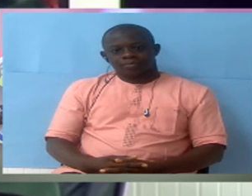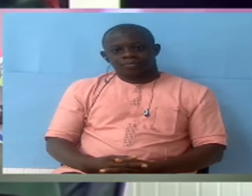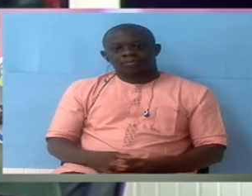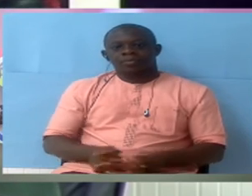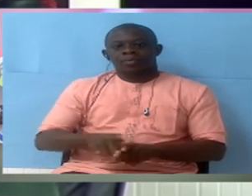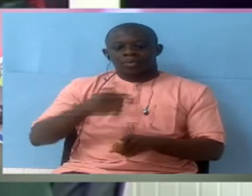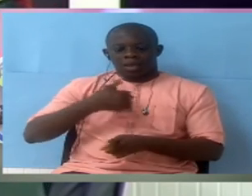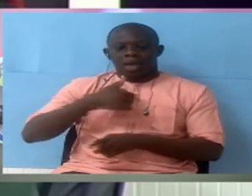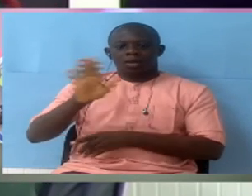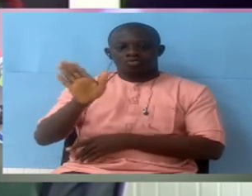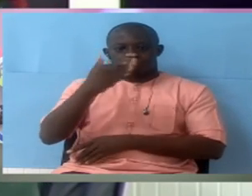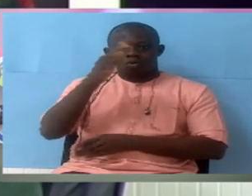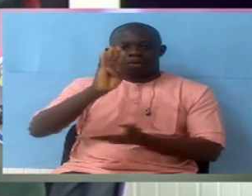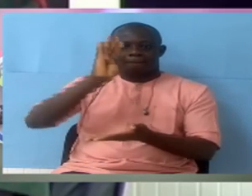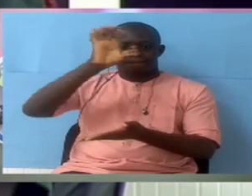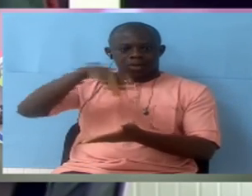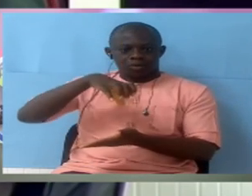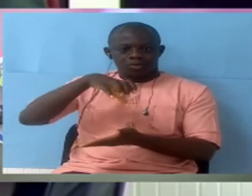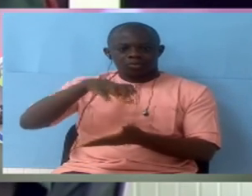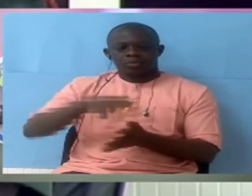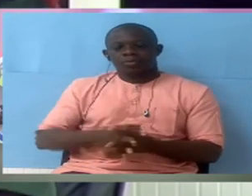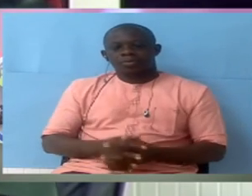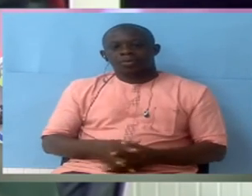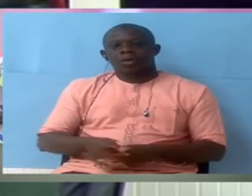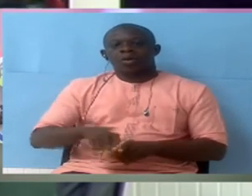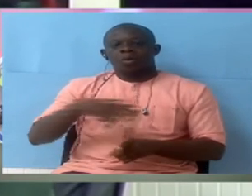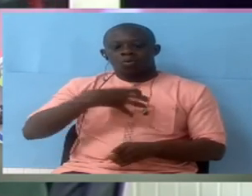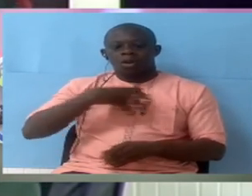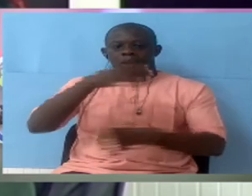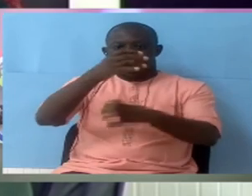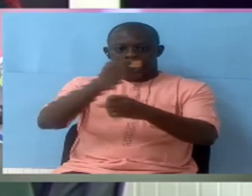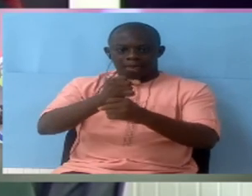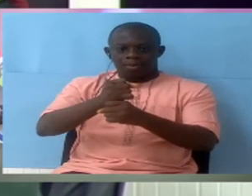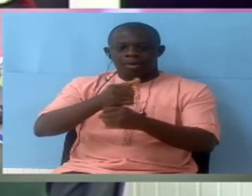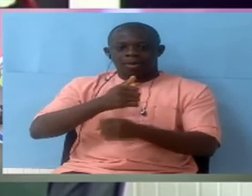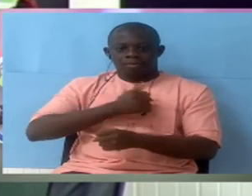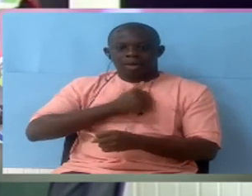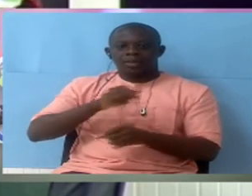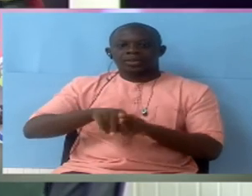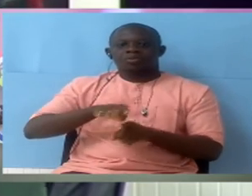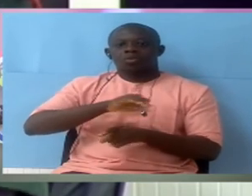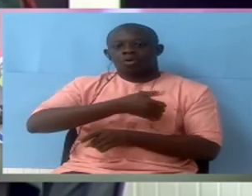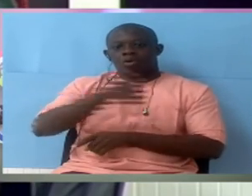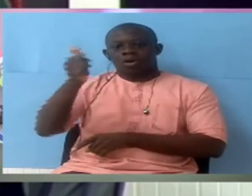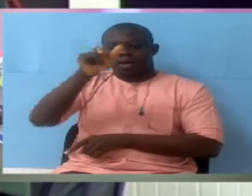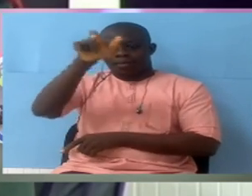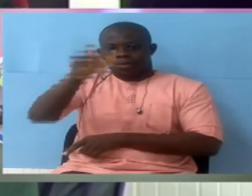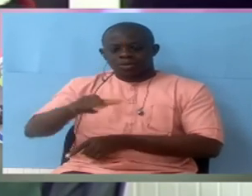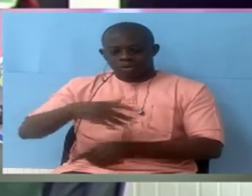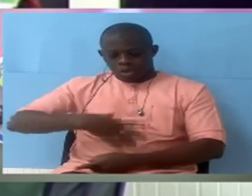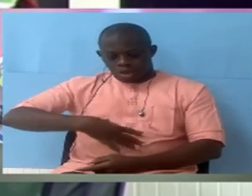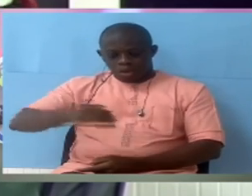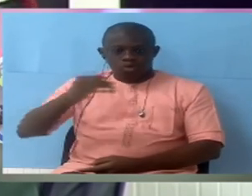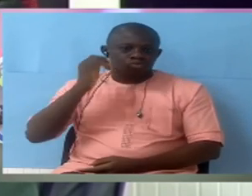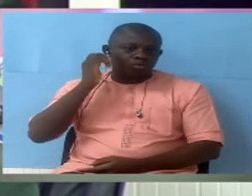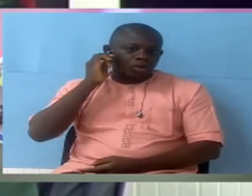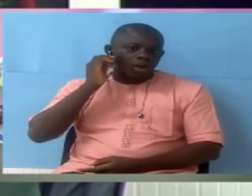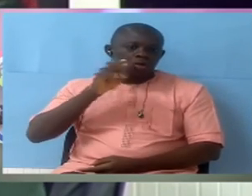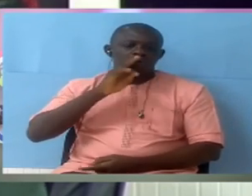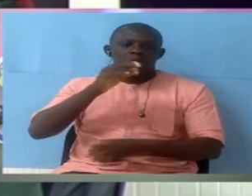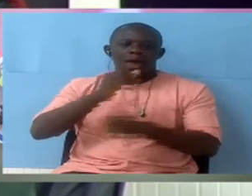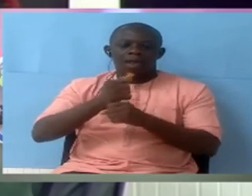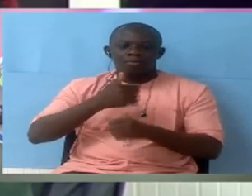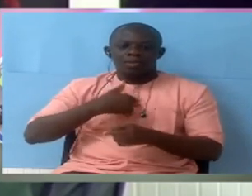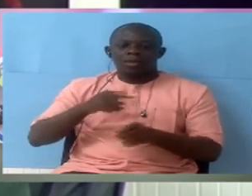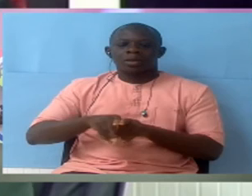to Banjul. Dama dem Banjul. To help my guardian's daughter to secure a passport. Bu dimbele